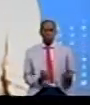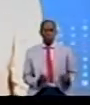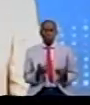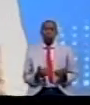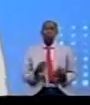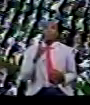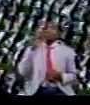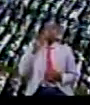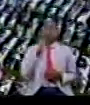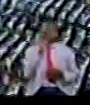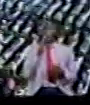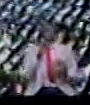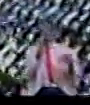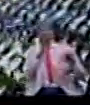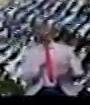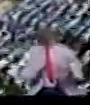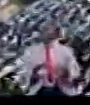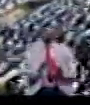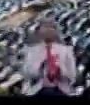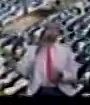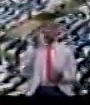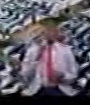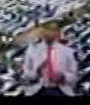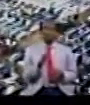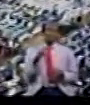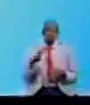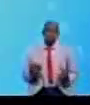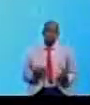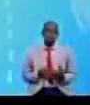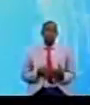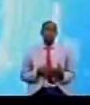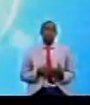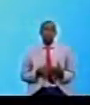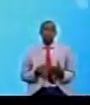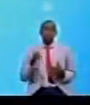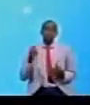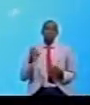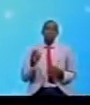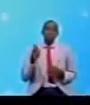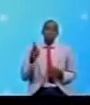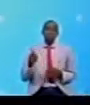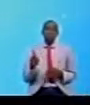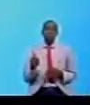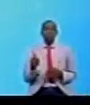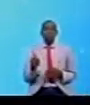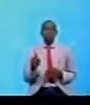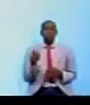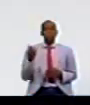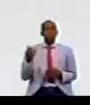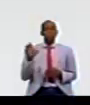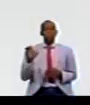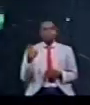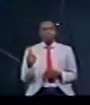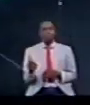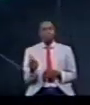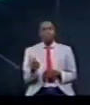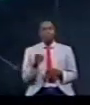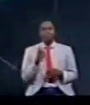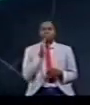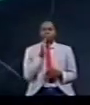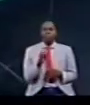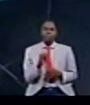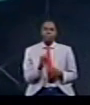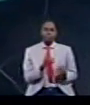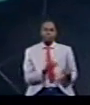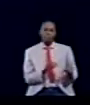We want to cry to God and say, God, enough is enough. If you were on Facebook just